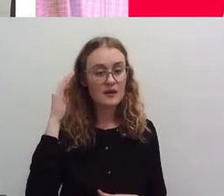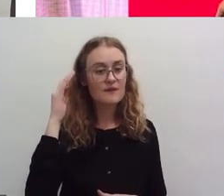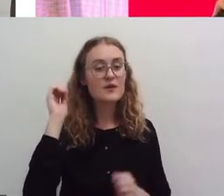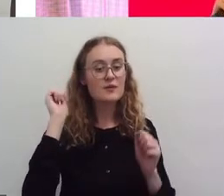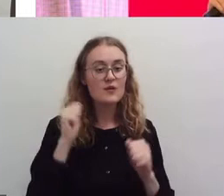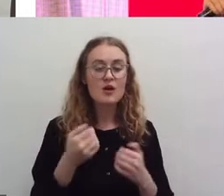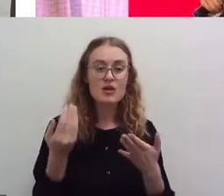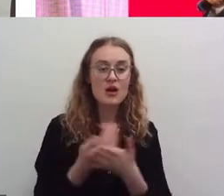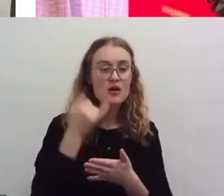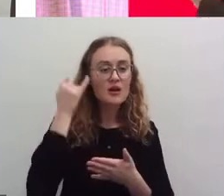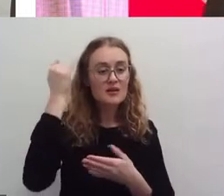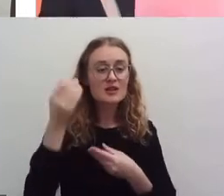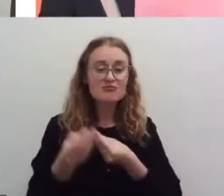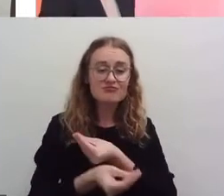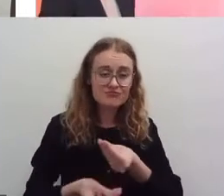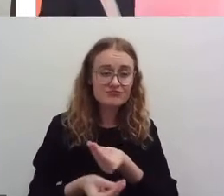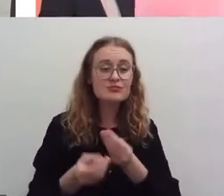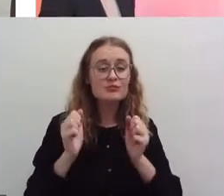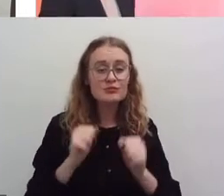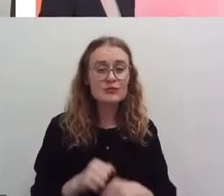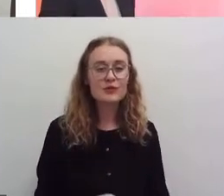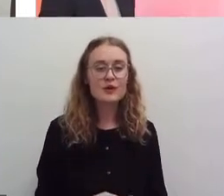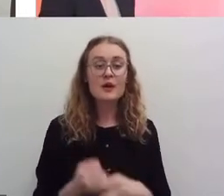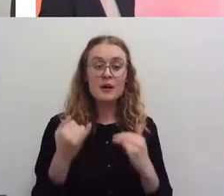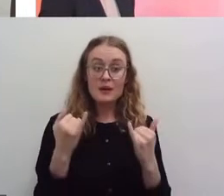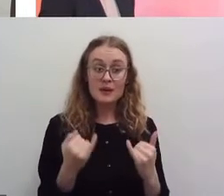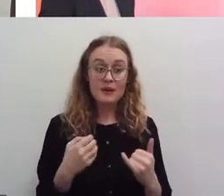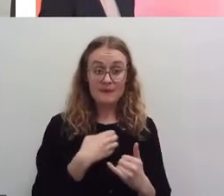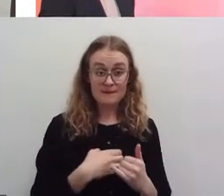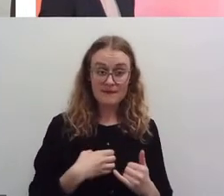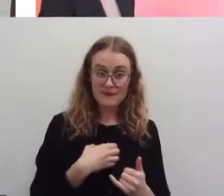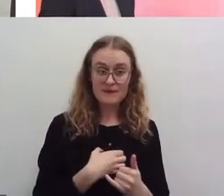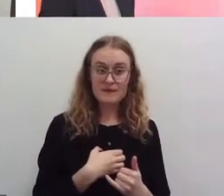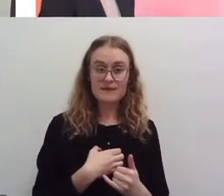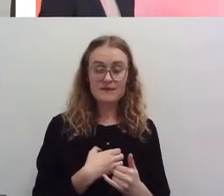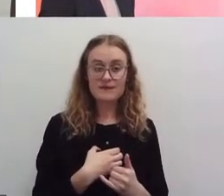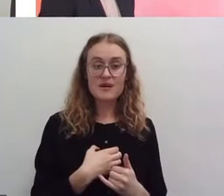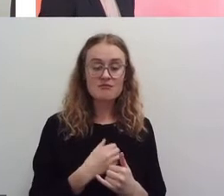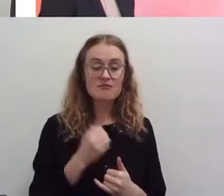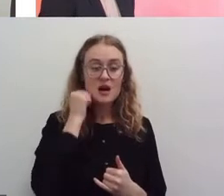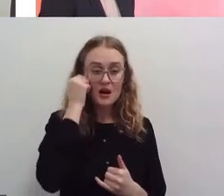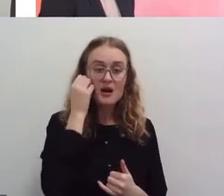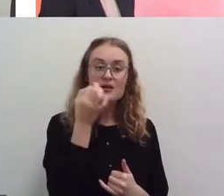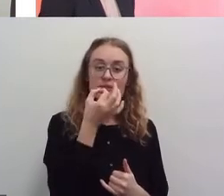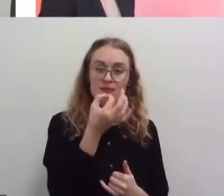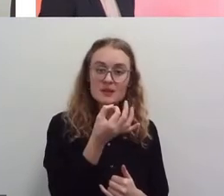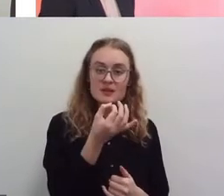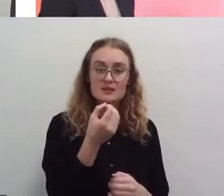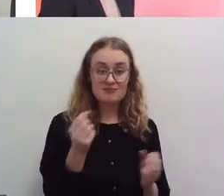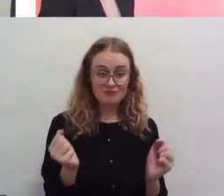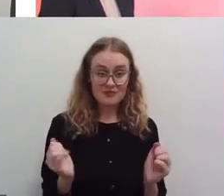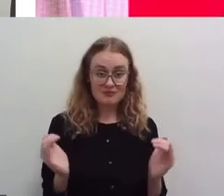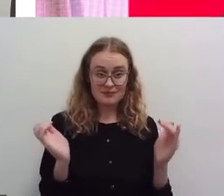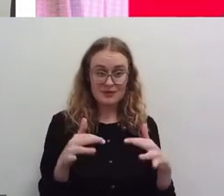sit at the table, well, on the stage and on the screen, but still sit at the table and have our say. And I wish you a pleasant